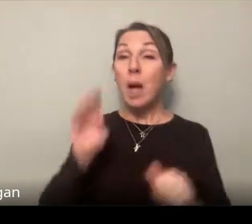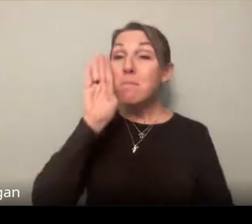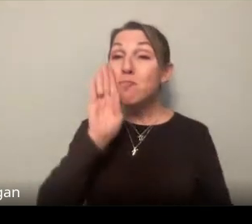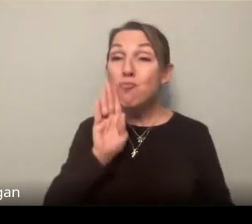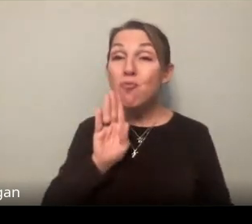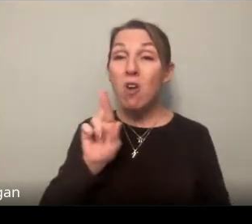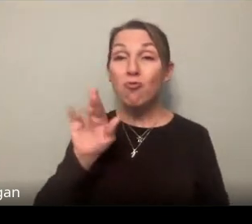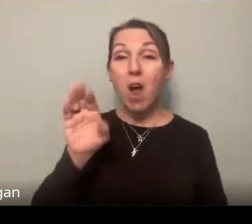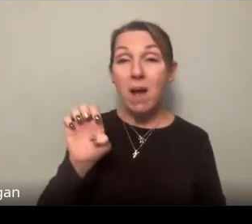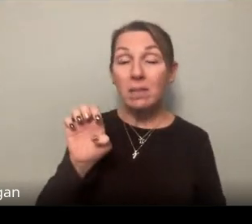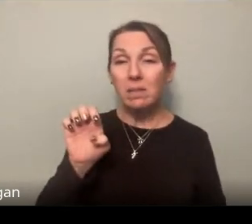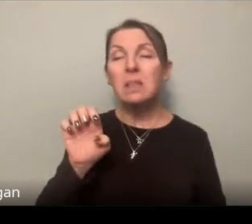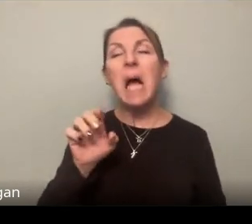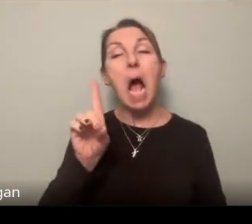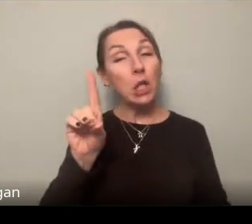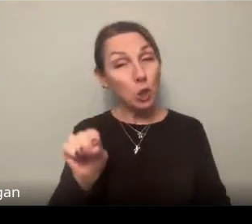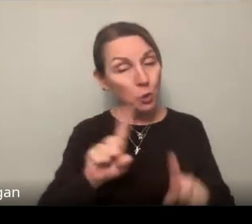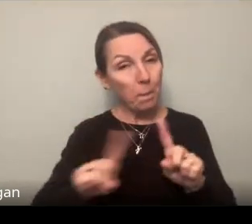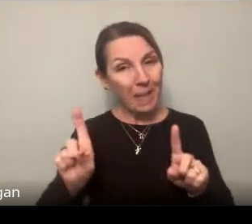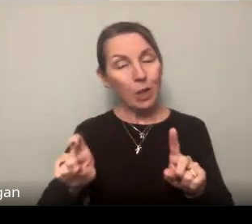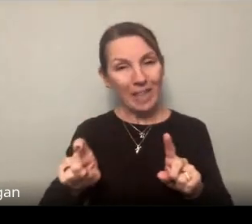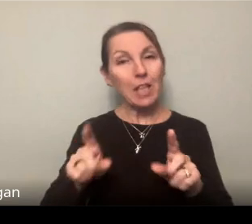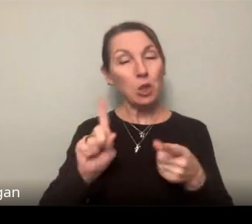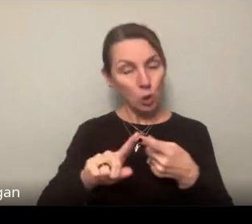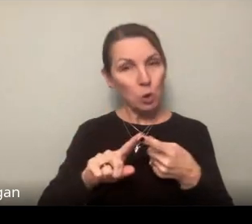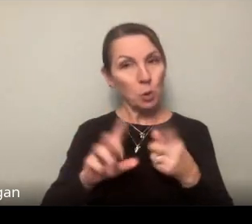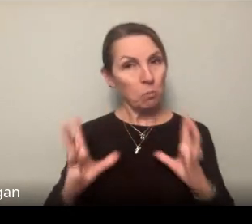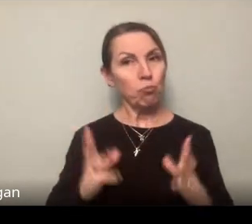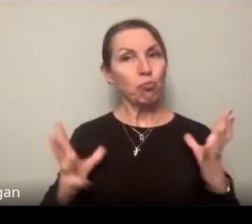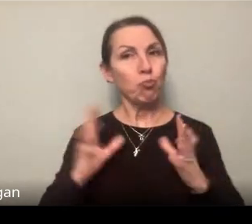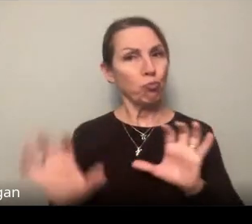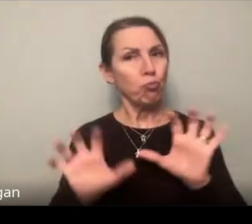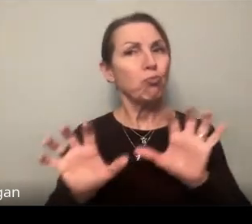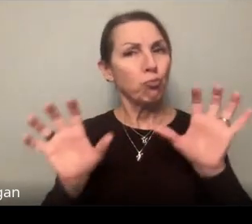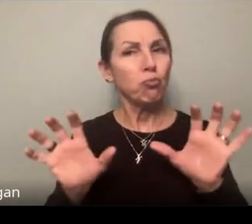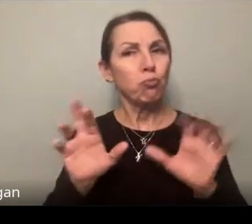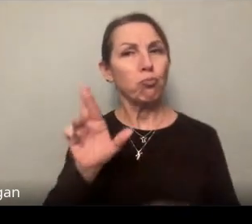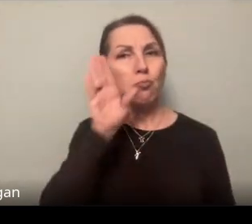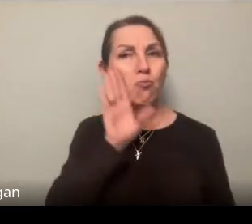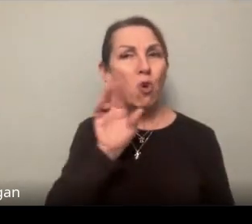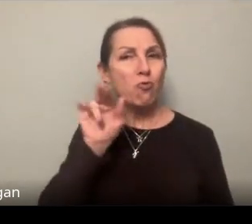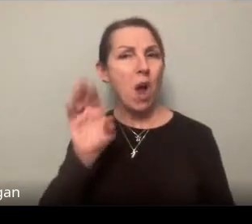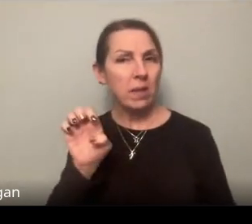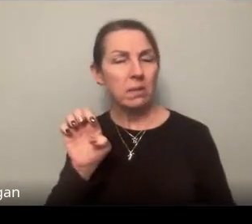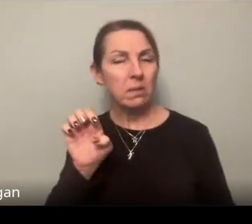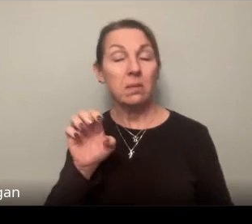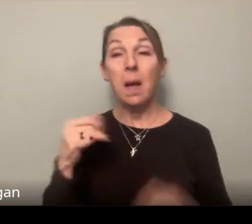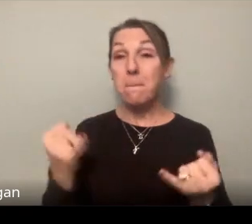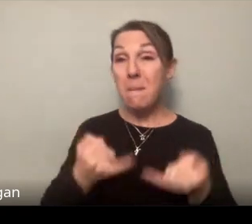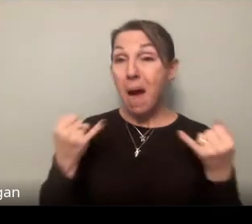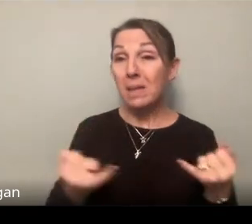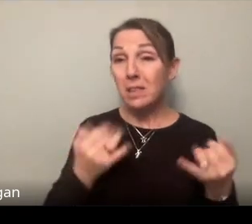rice. I do brown rice, but you gotta doctor it up for sure. You have to doctor up brown rice. Pastas